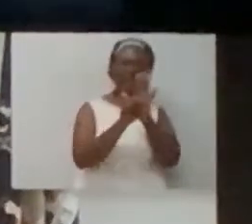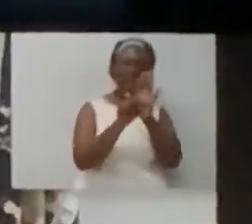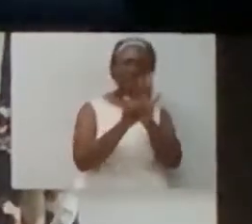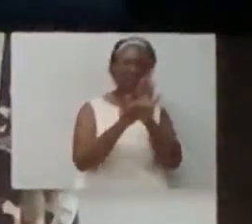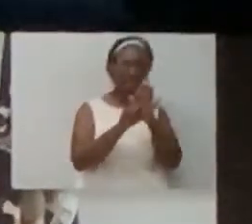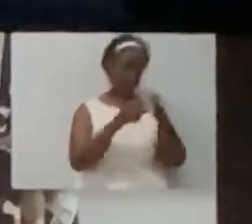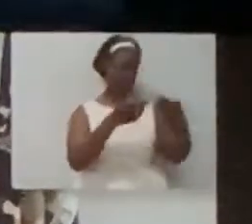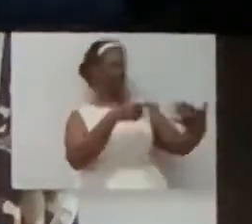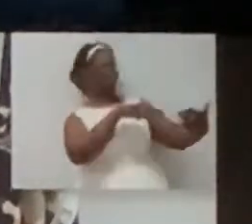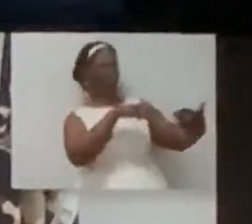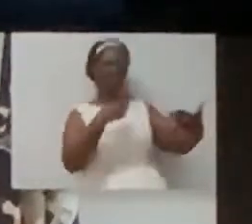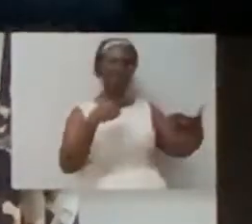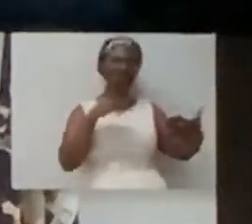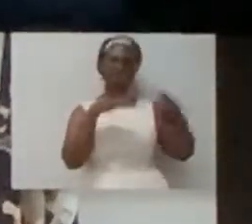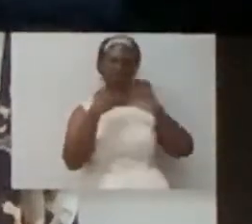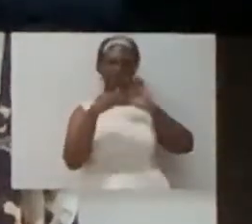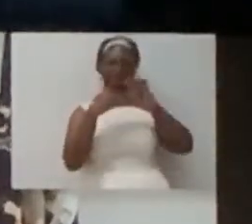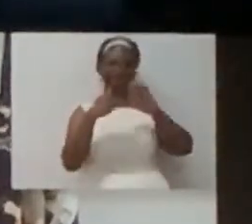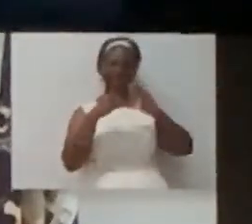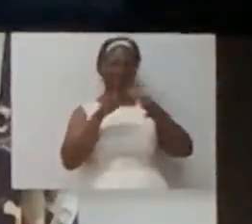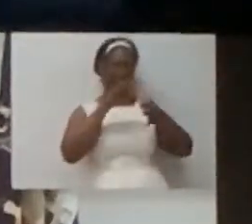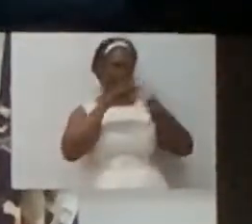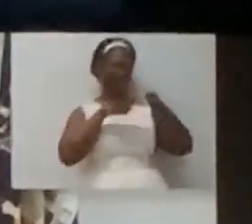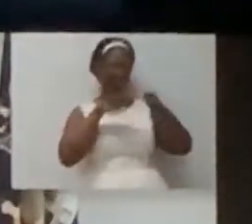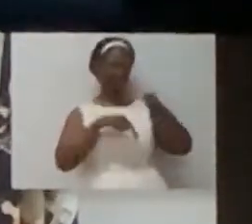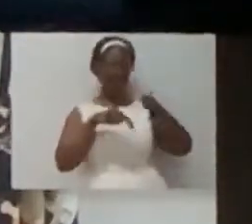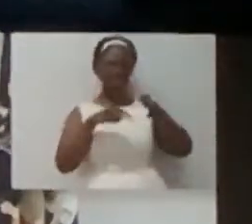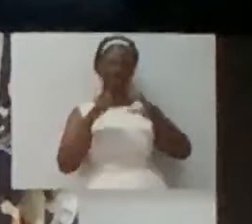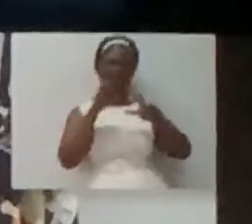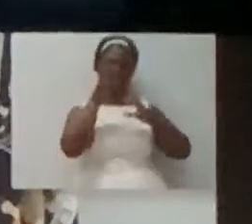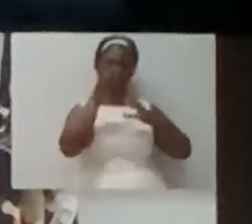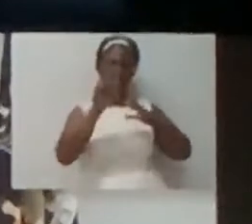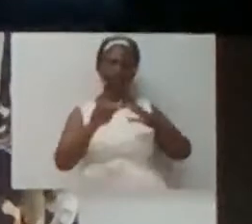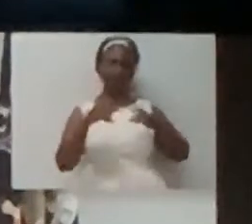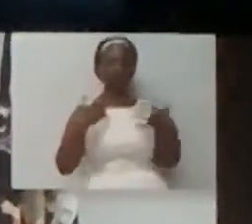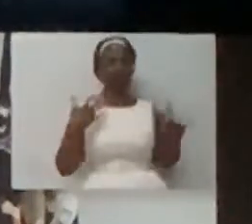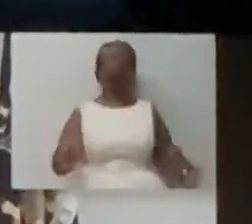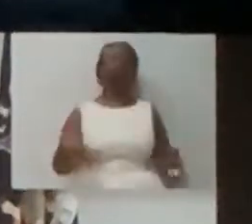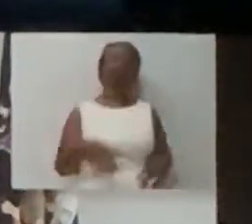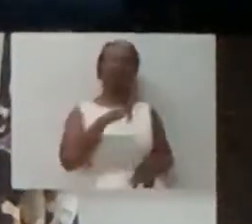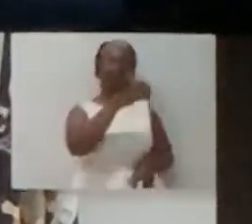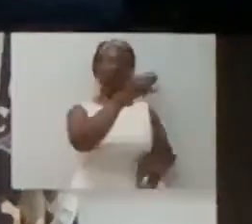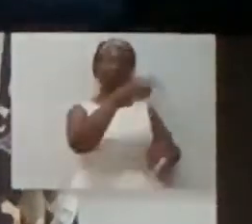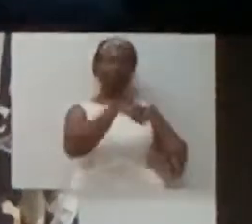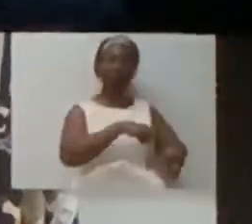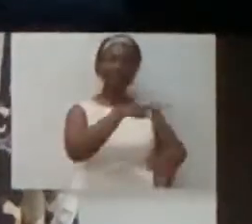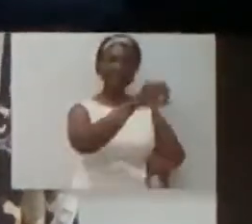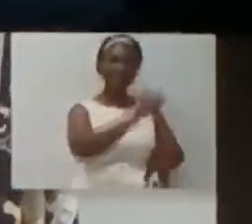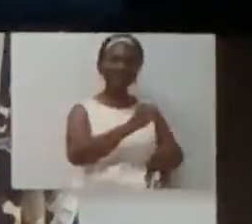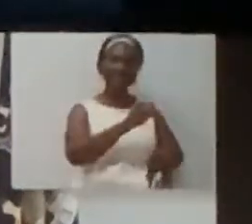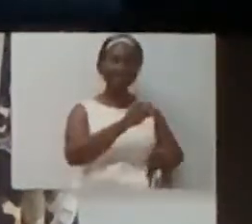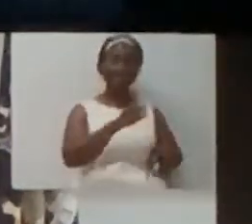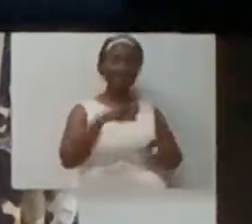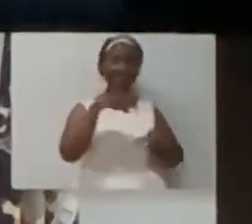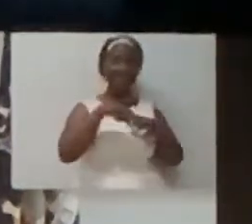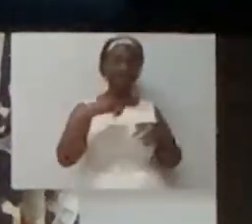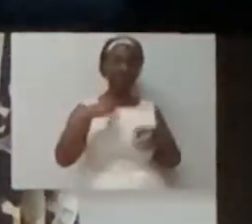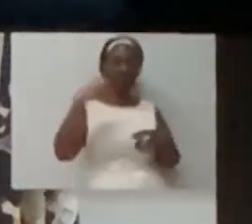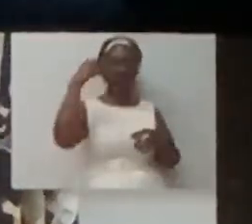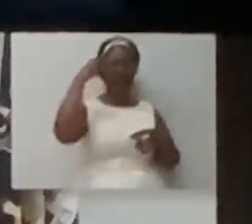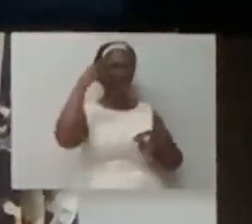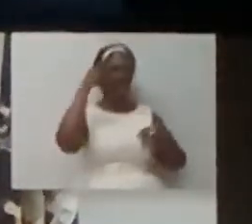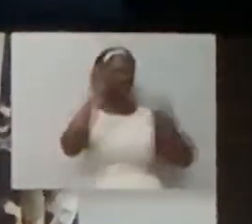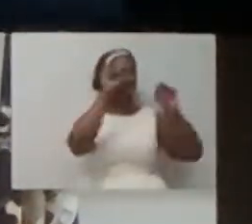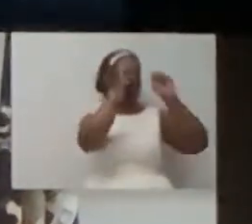Ms. Hogan Morgan. I read the email shortly after and replied yes. In my head, the Civic